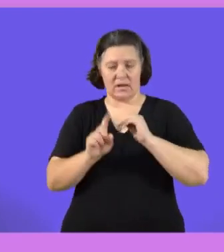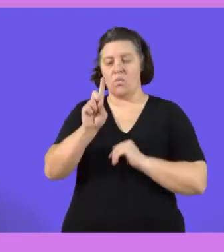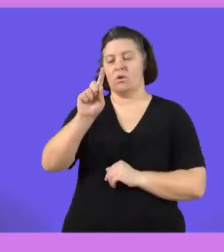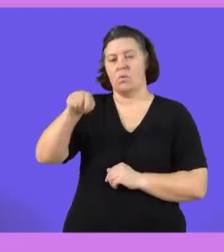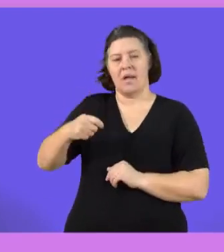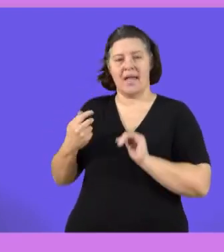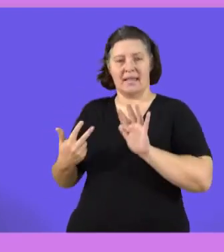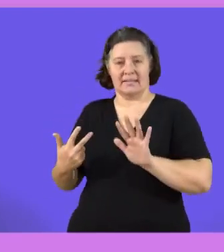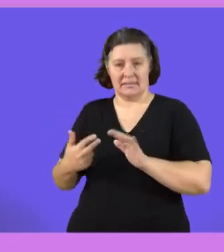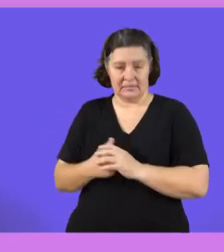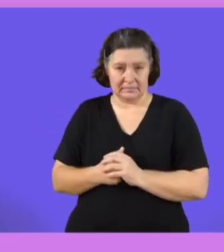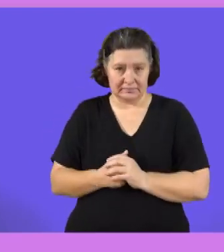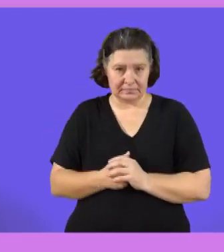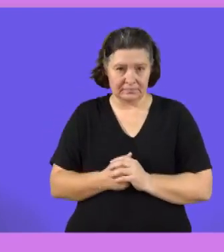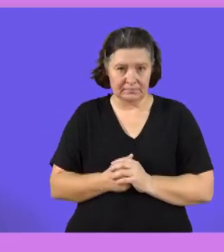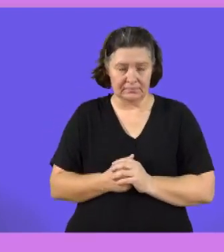by 1,8.